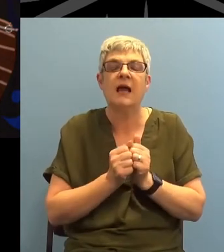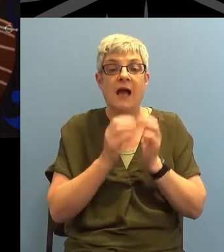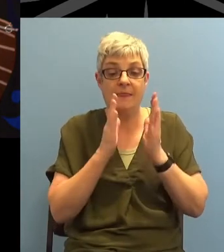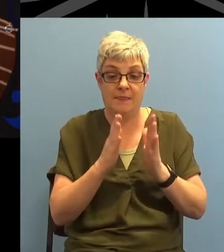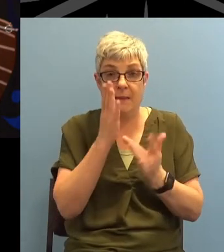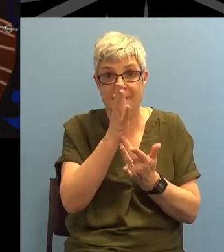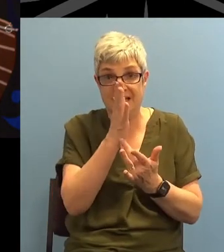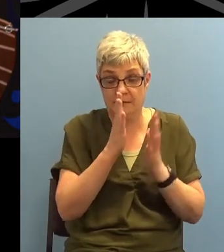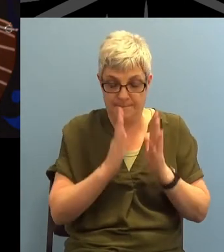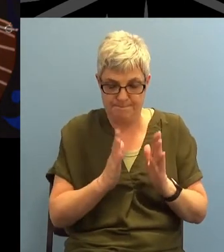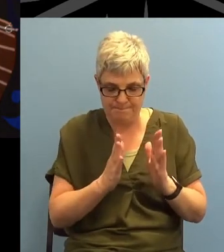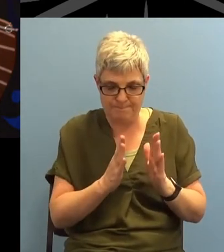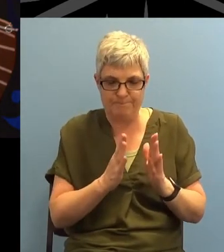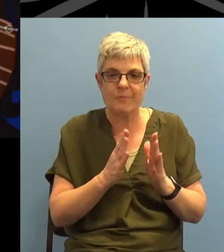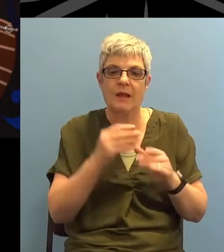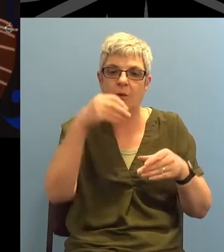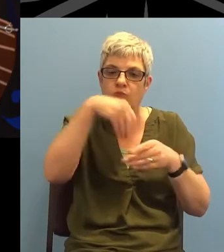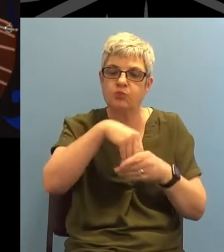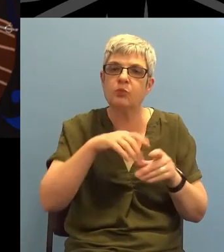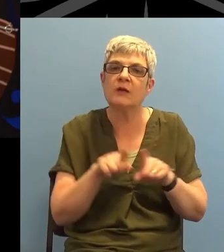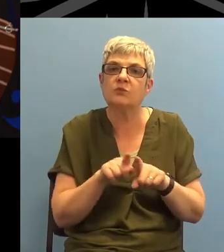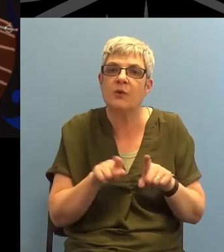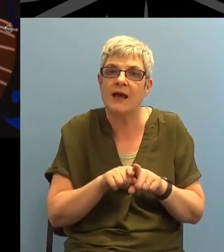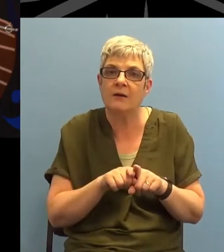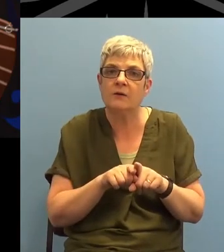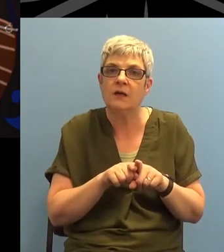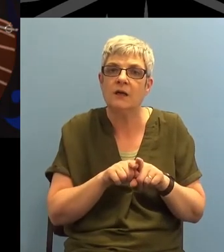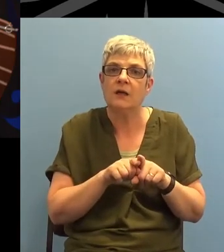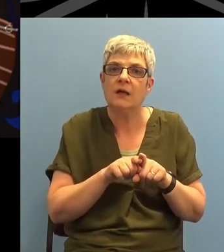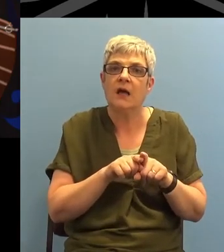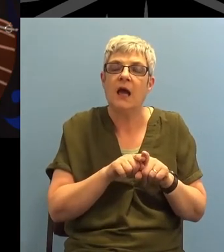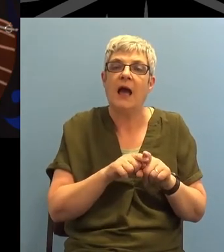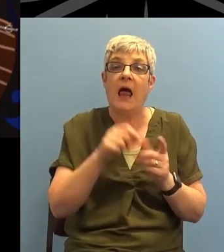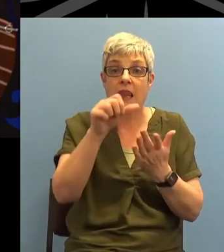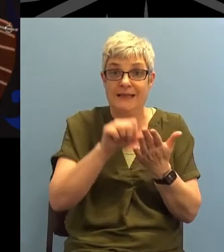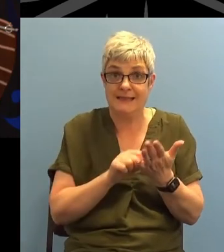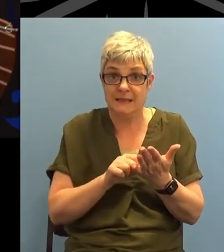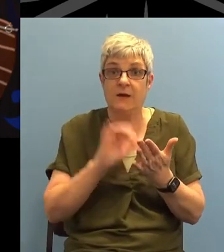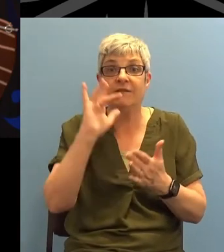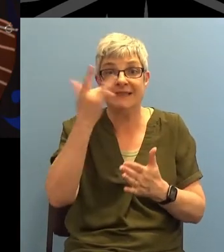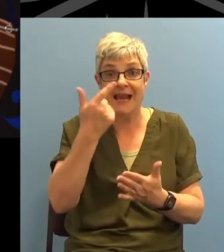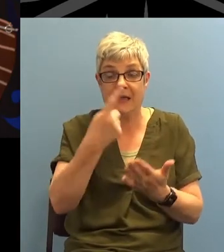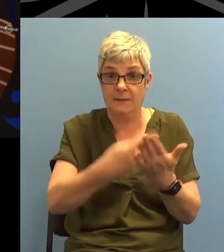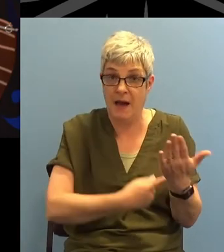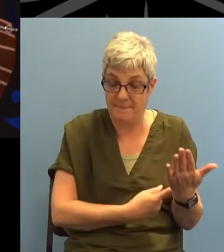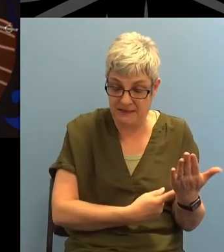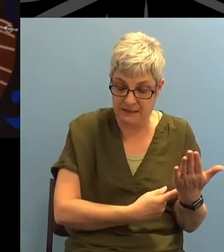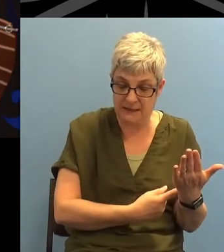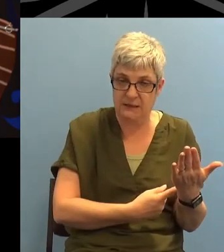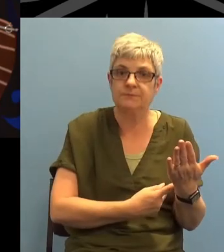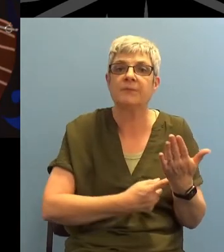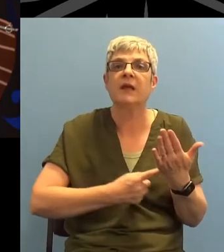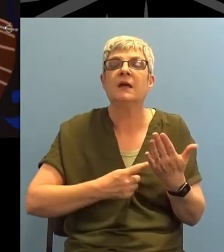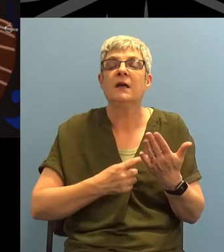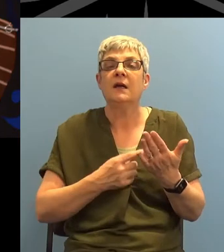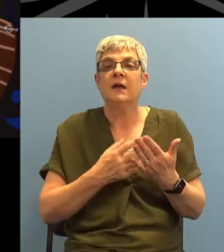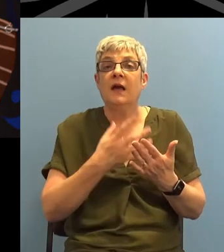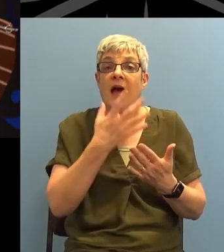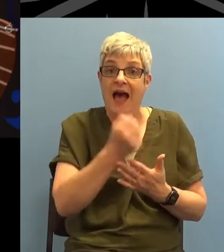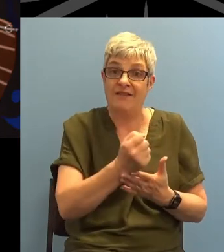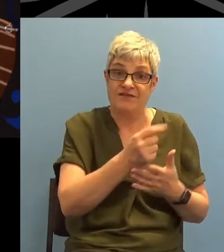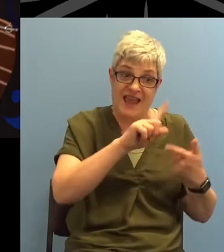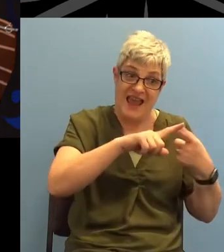section includes one of the two lists in the Old Testament of the Ten Commandments. The Ten Commandments occur in